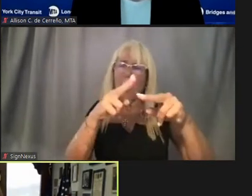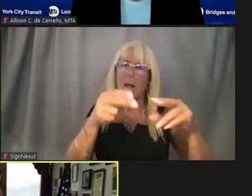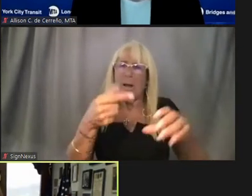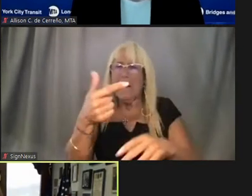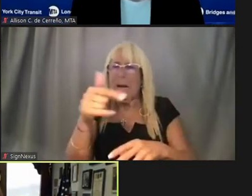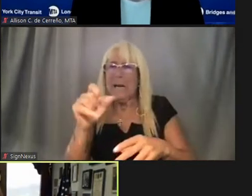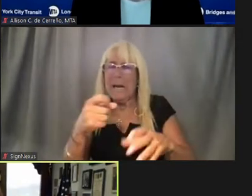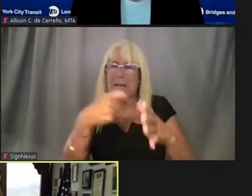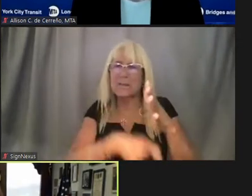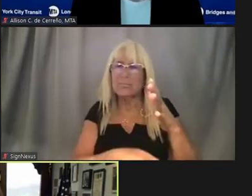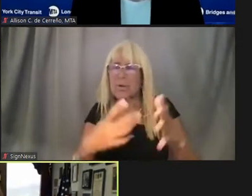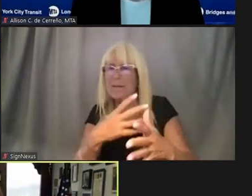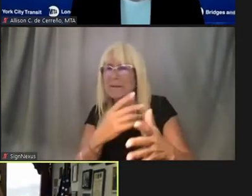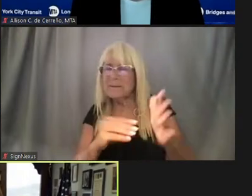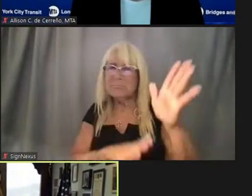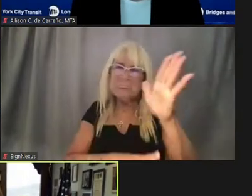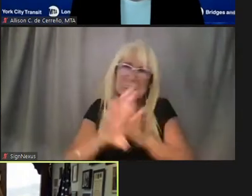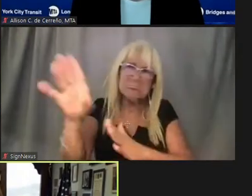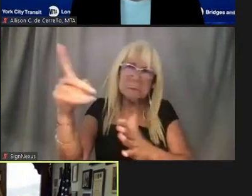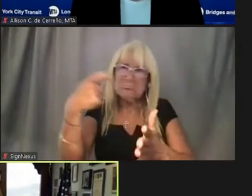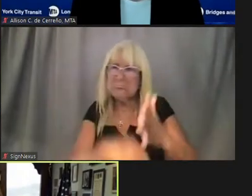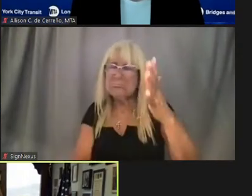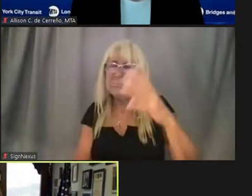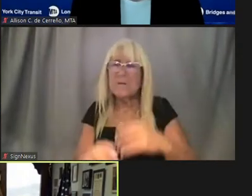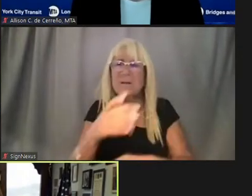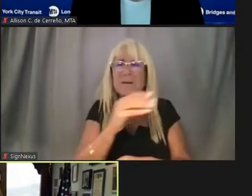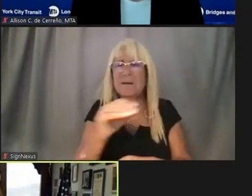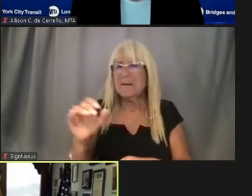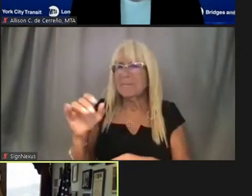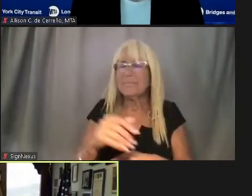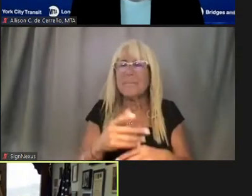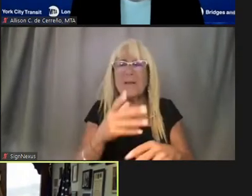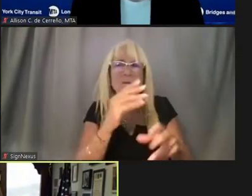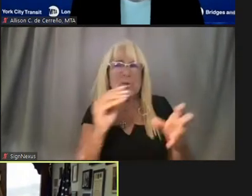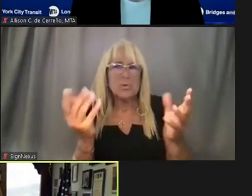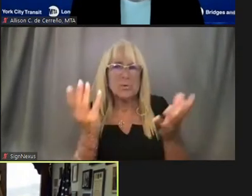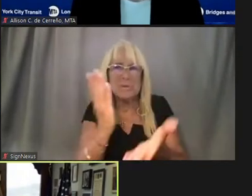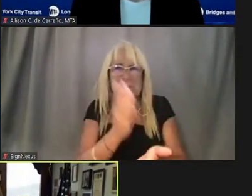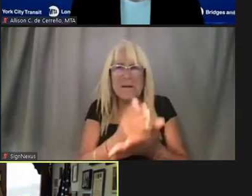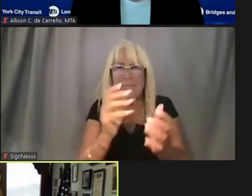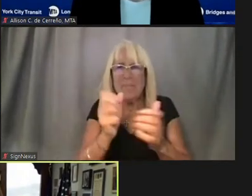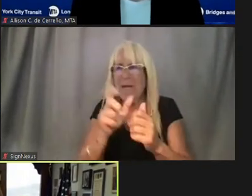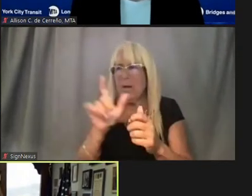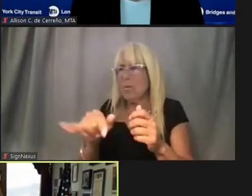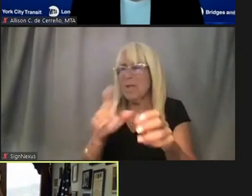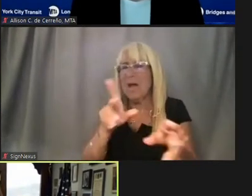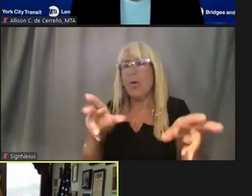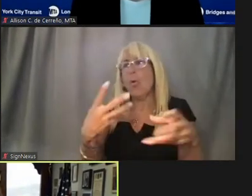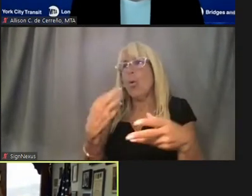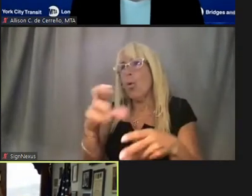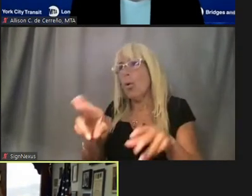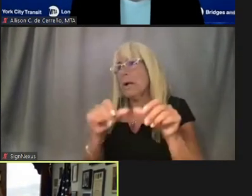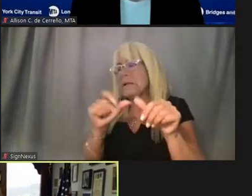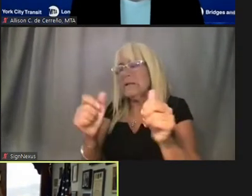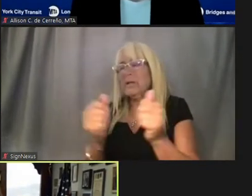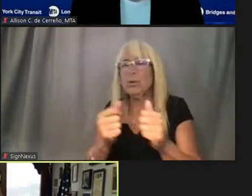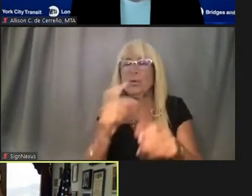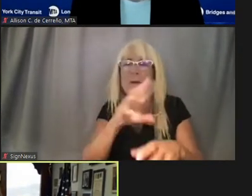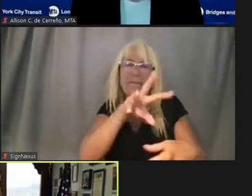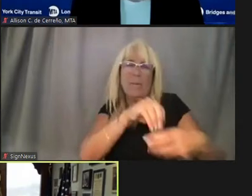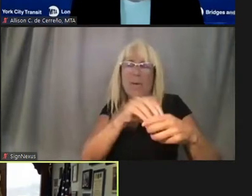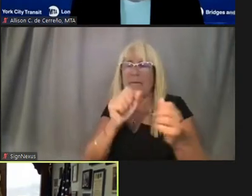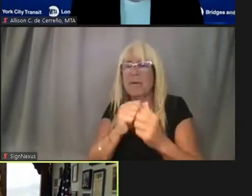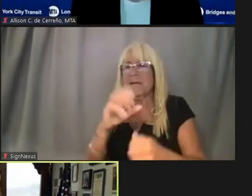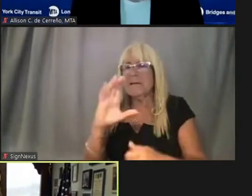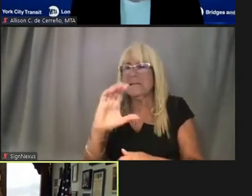record-breaking inflation to move this fold without an exemption as part of the CBD tolling program if it is implemented